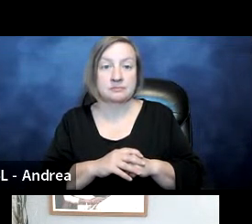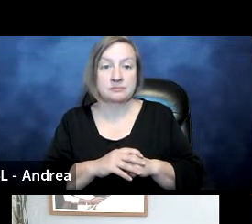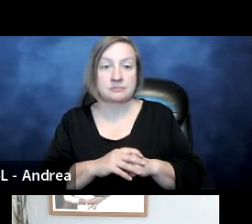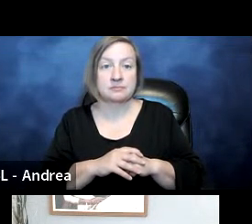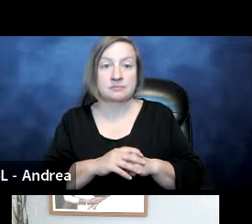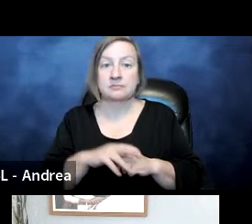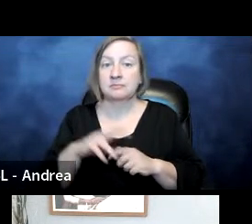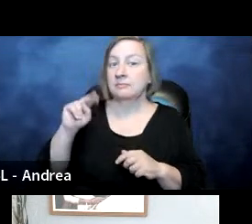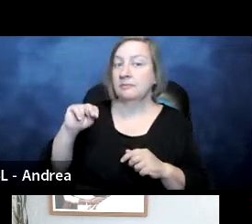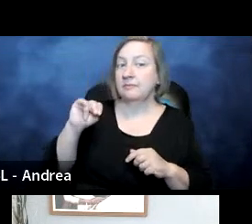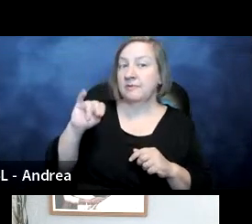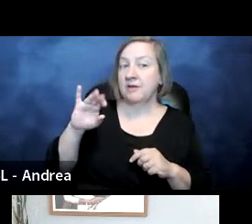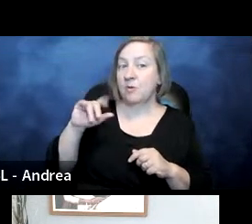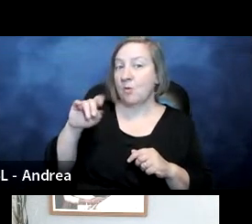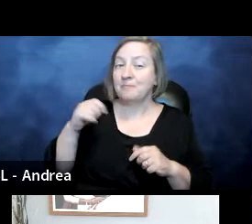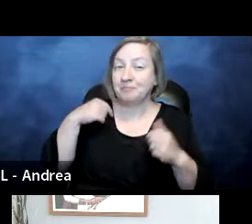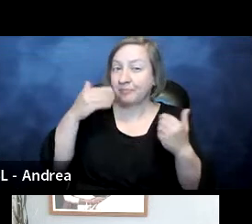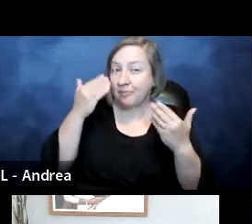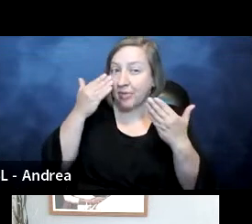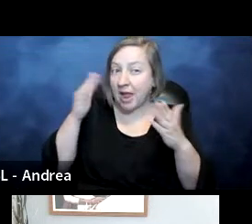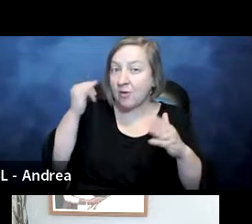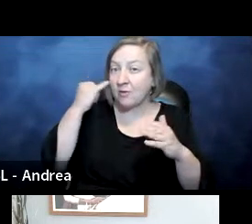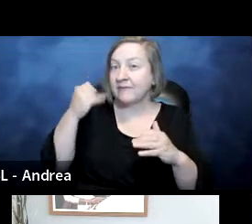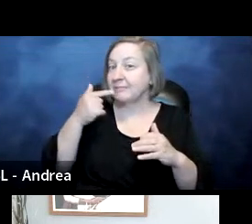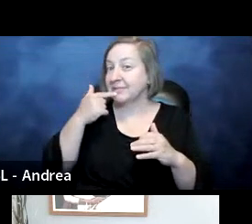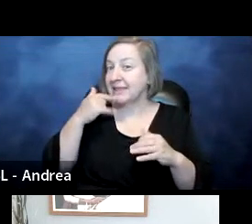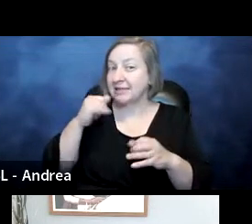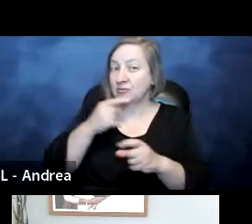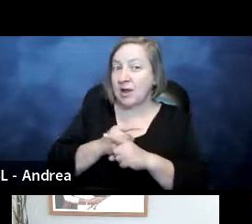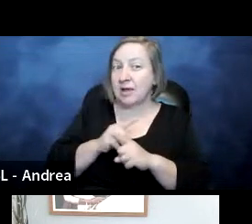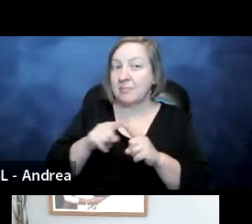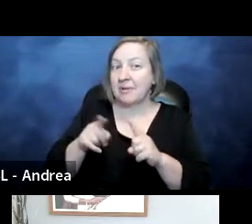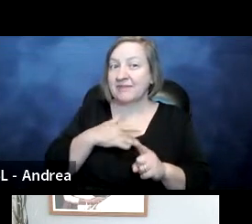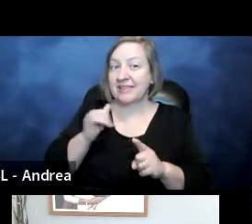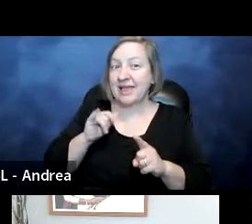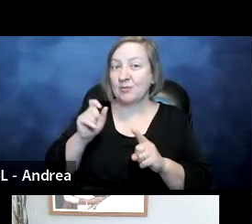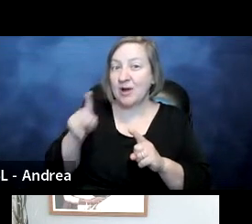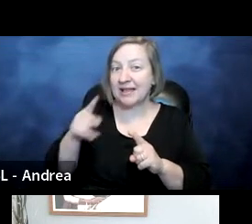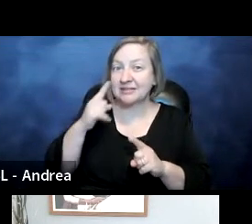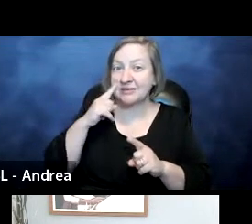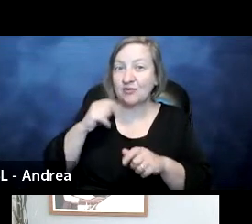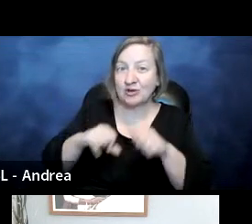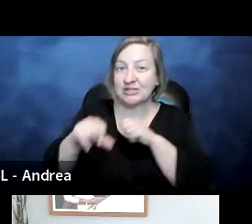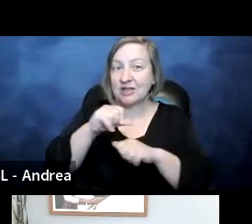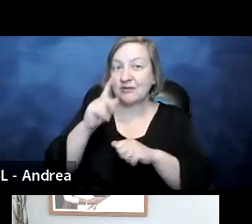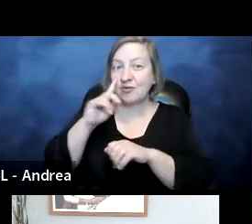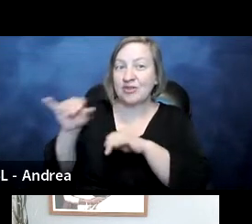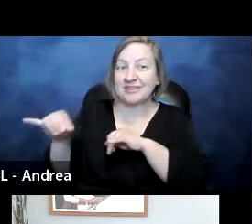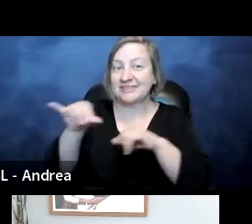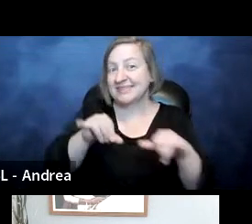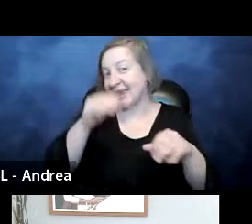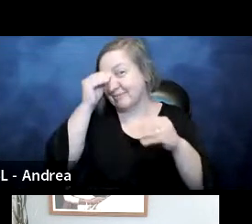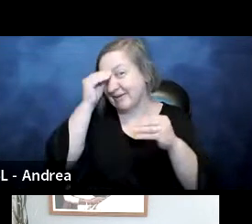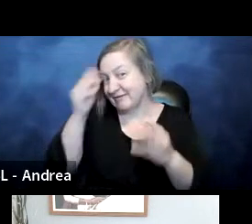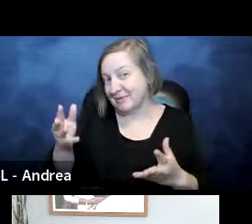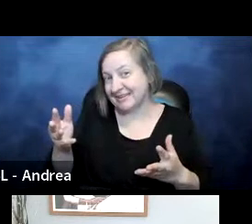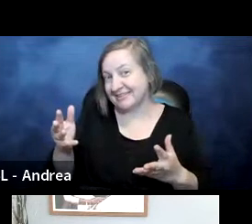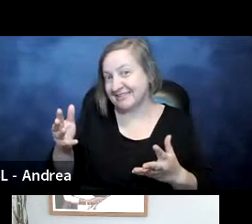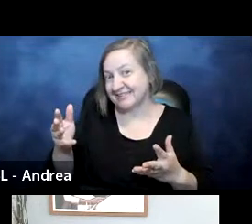I don't know if I'm saying this right, but it feels like we're asking each other for the same information. It feels like, Meg, did I